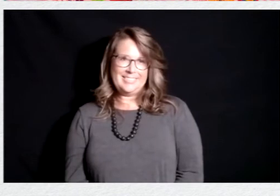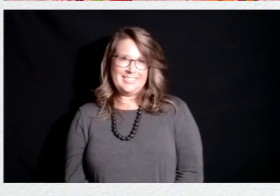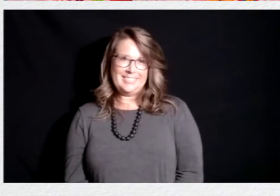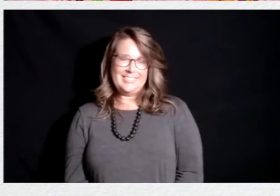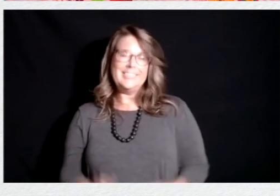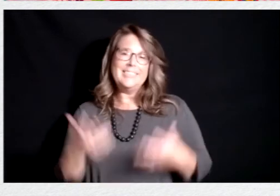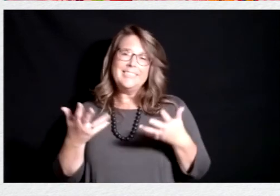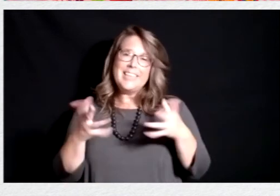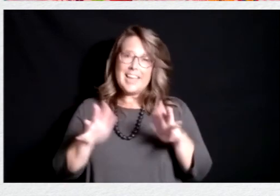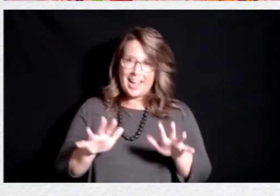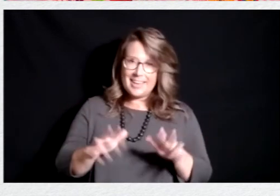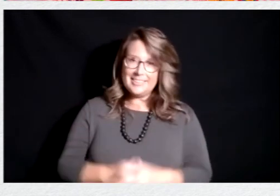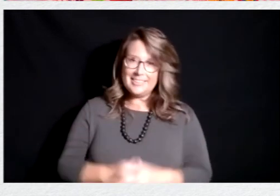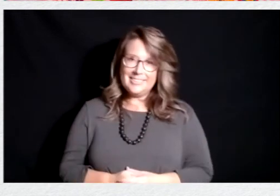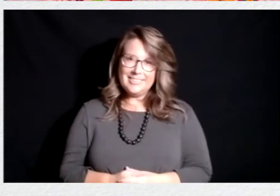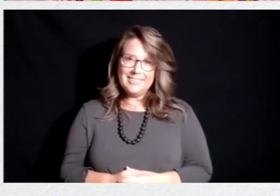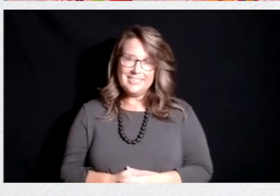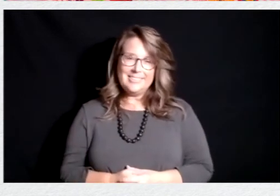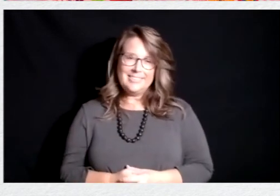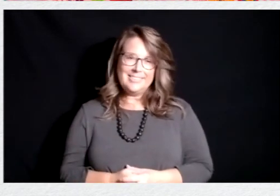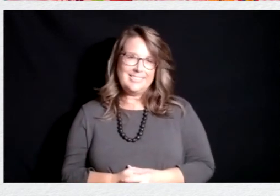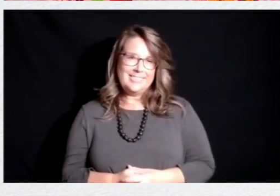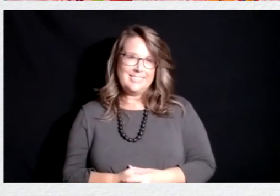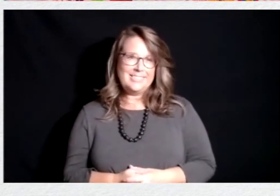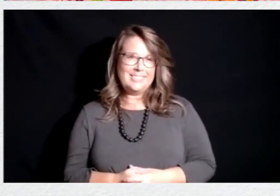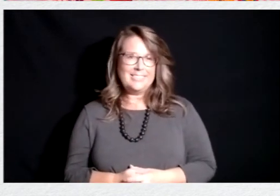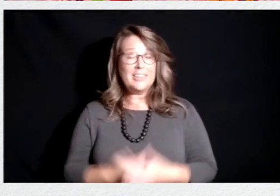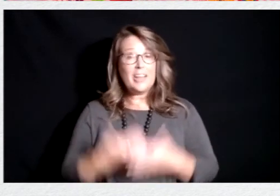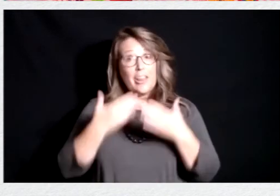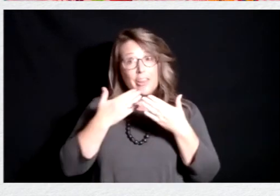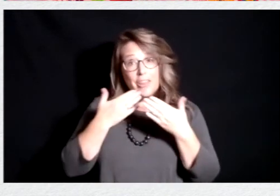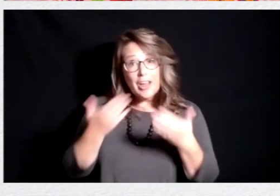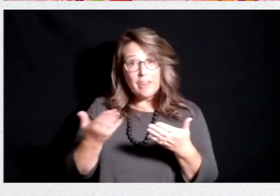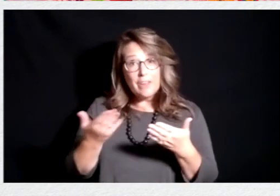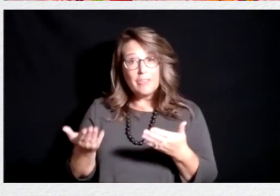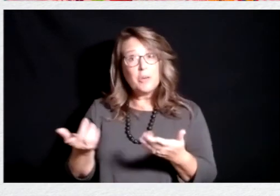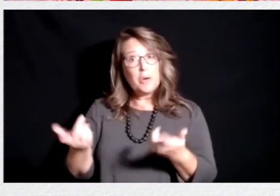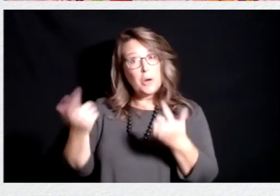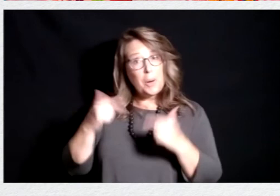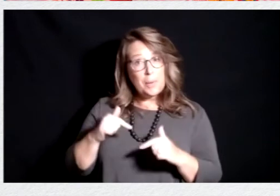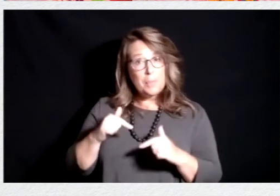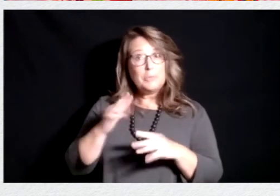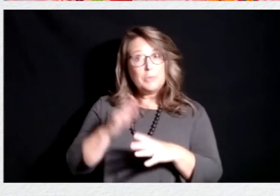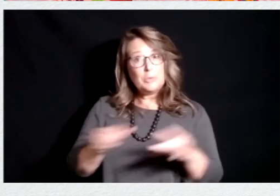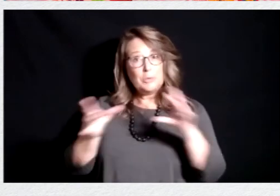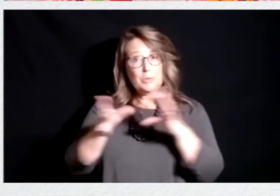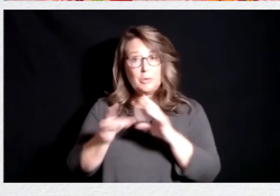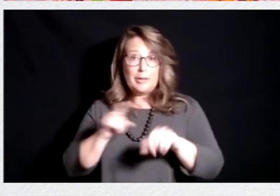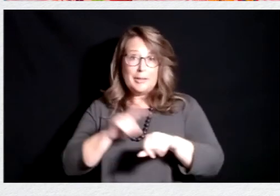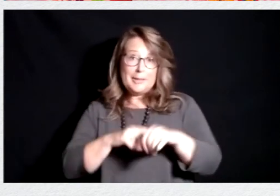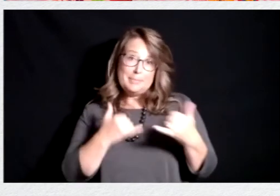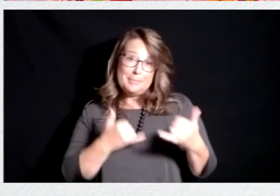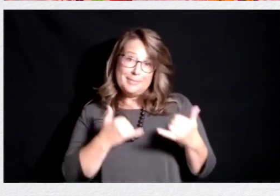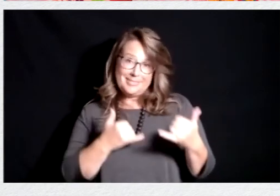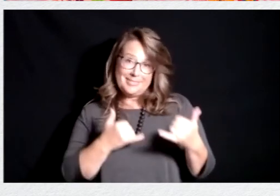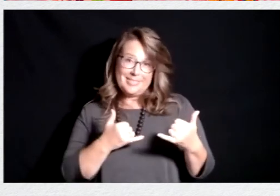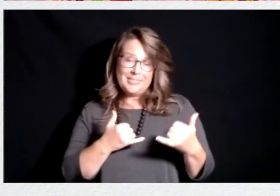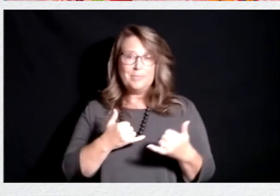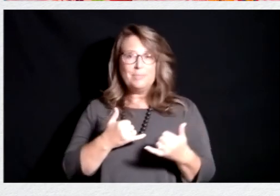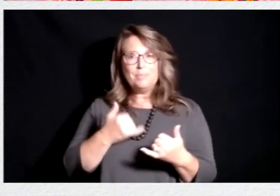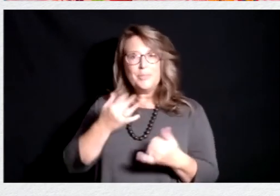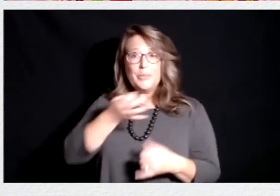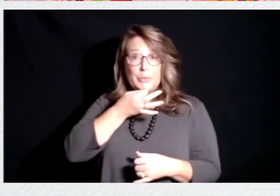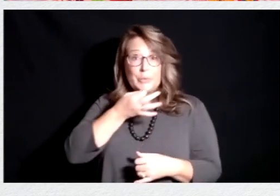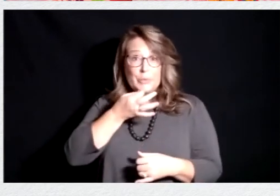The end. El final. Thank you for joining us today. We look forward to seeing you at the Frist Art